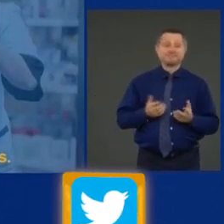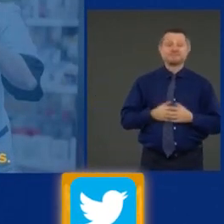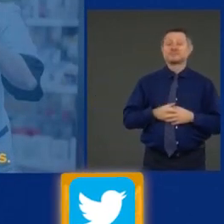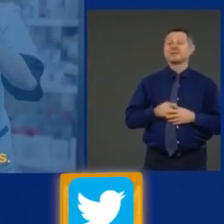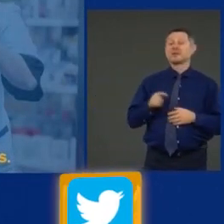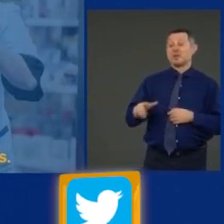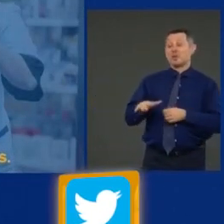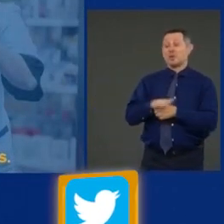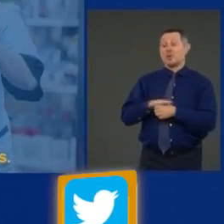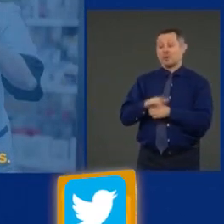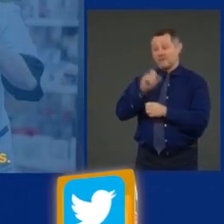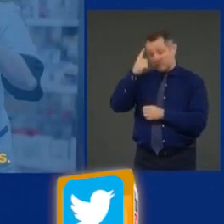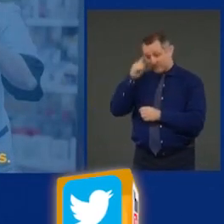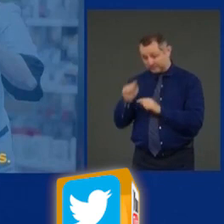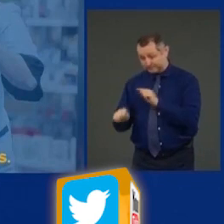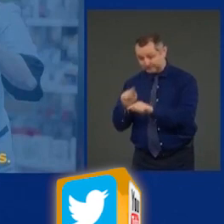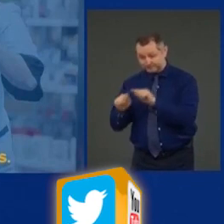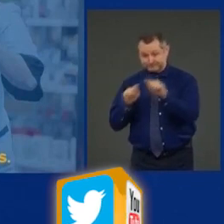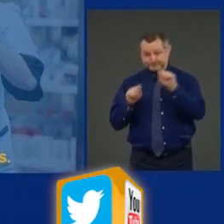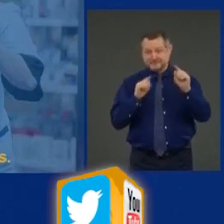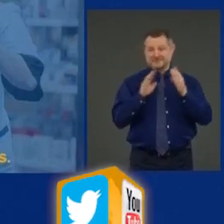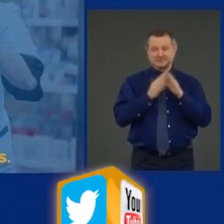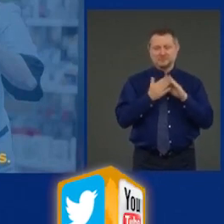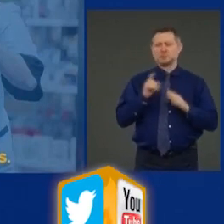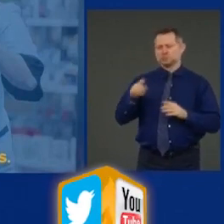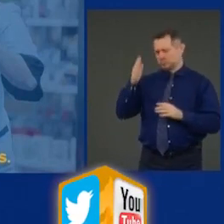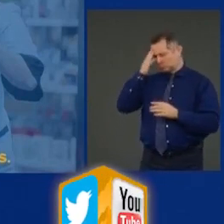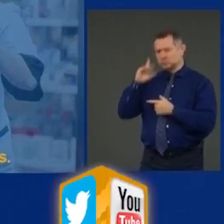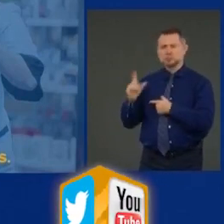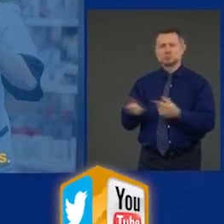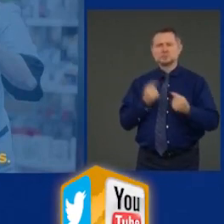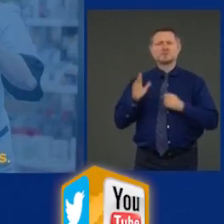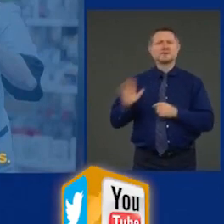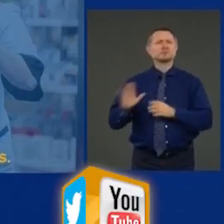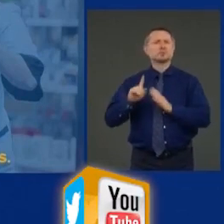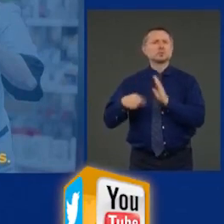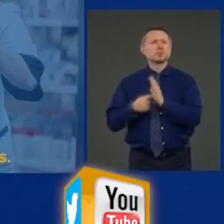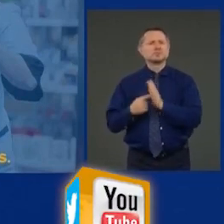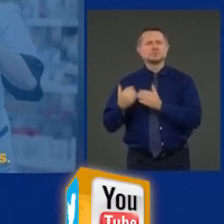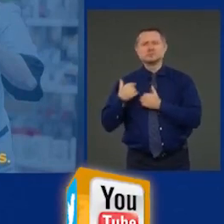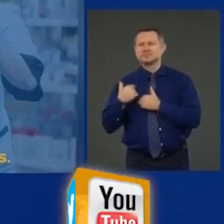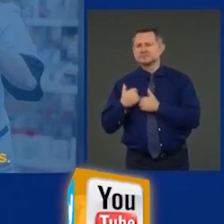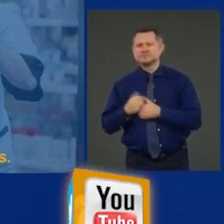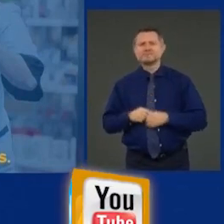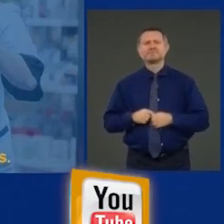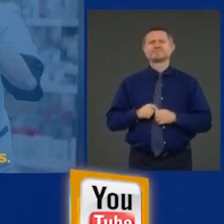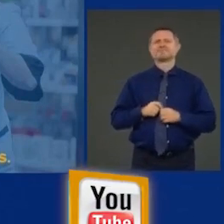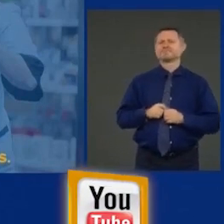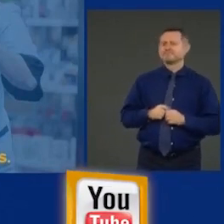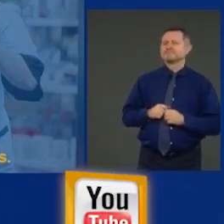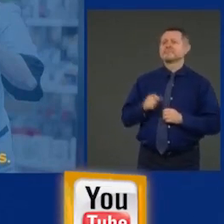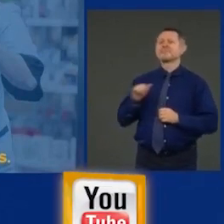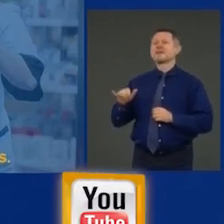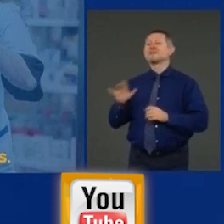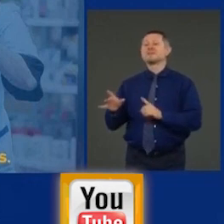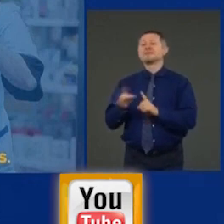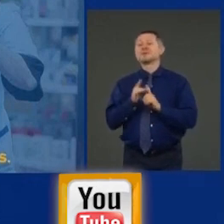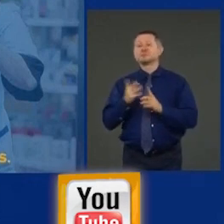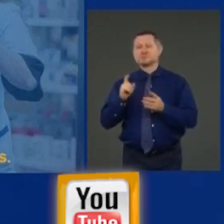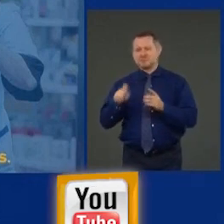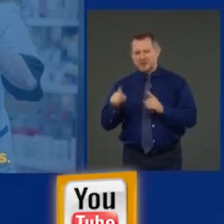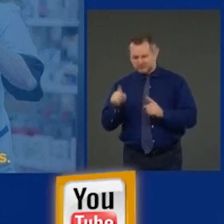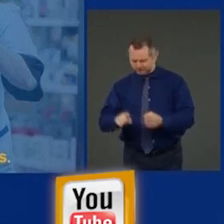local governments have a role to play. We have to keep that infection rate down.